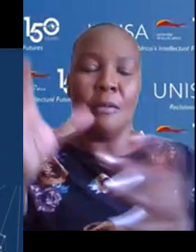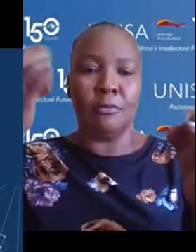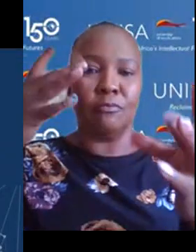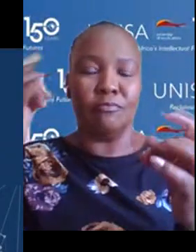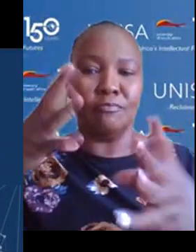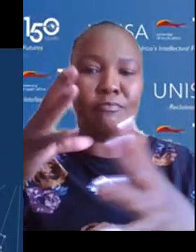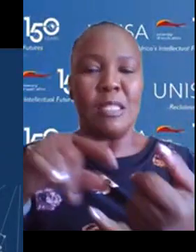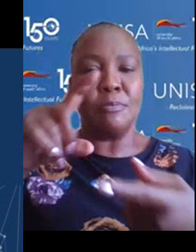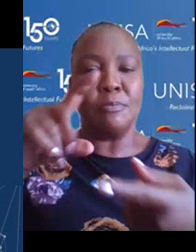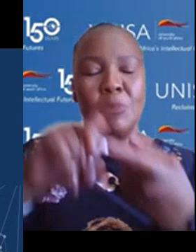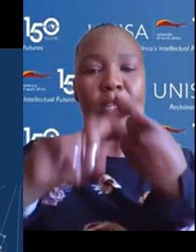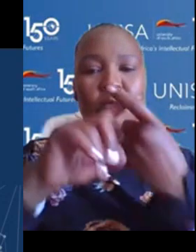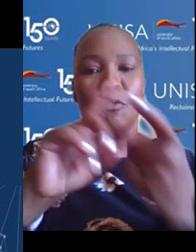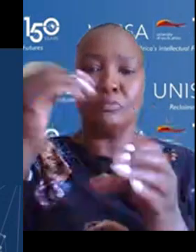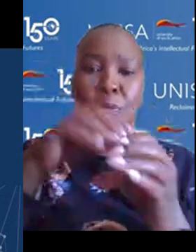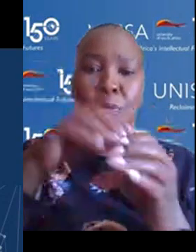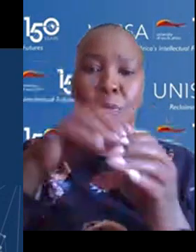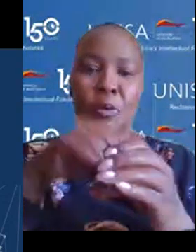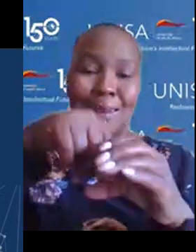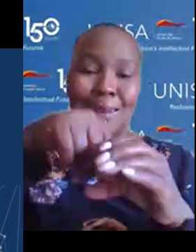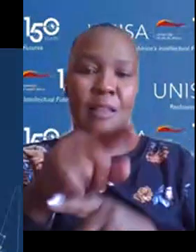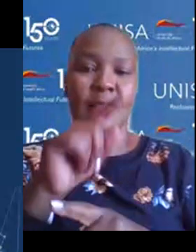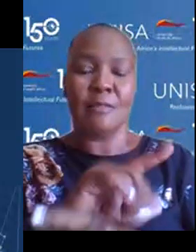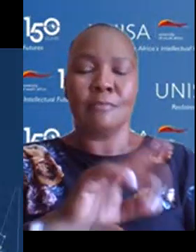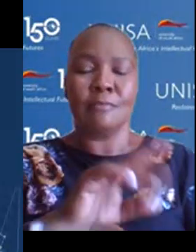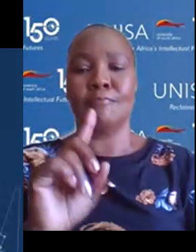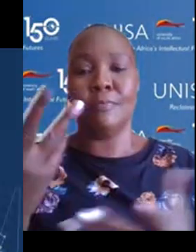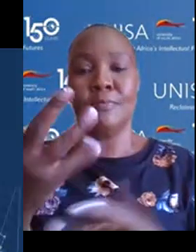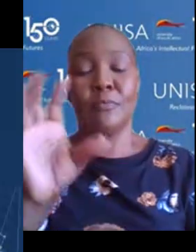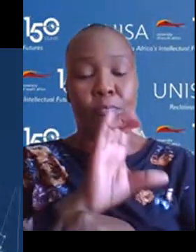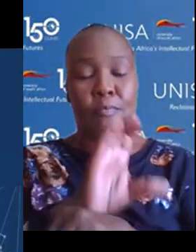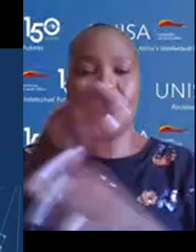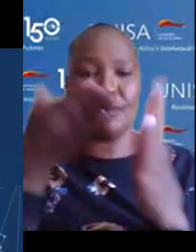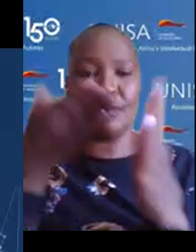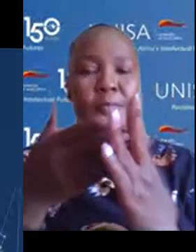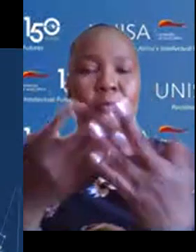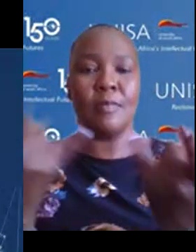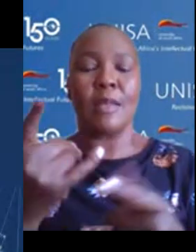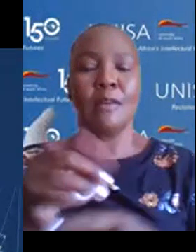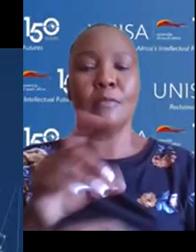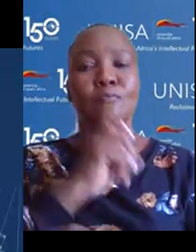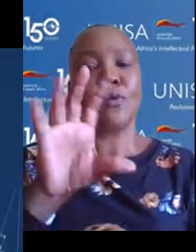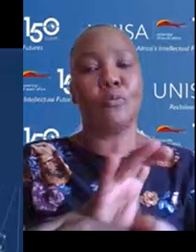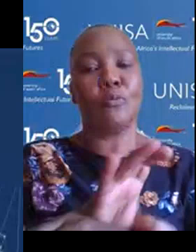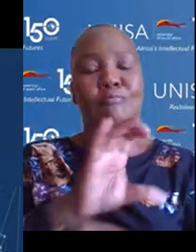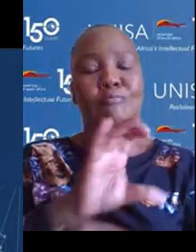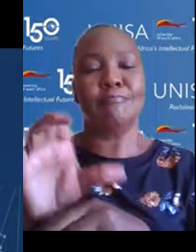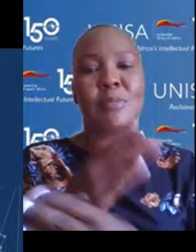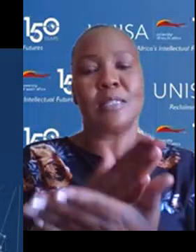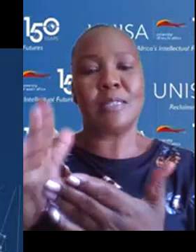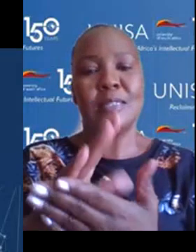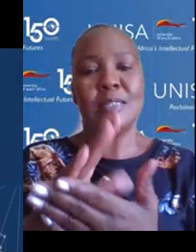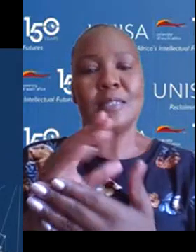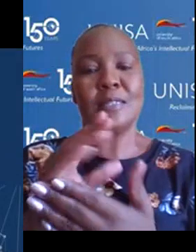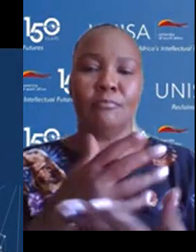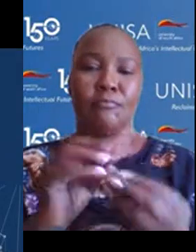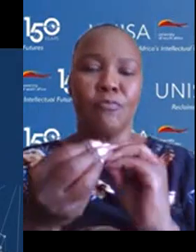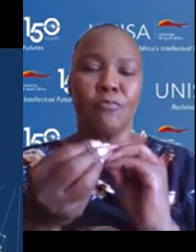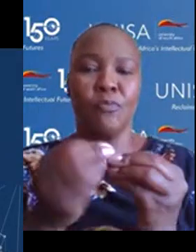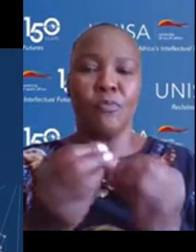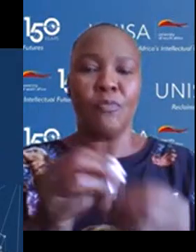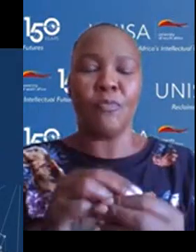on what we put into it. So that's really what it is. Now, most of you guys are using computers in some form or another, writing